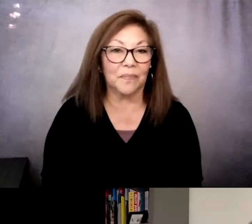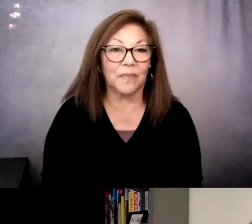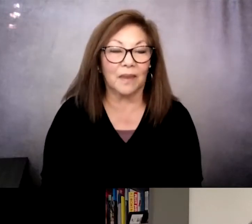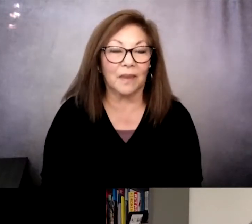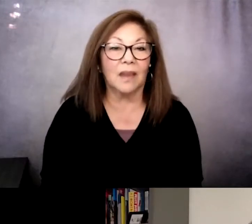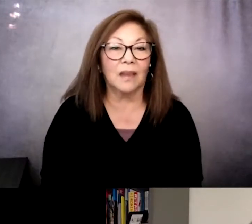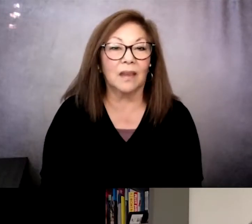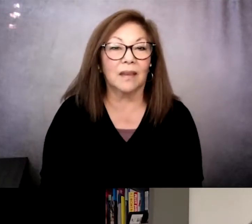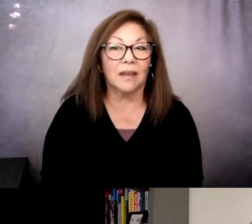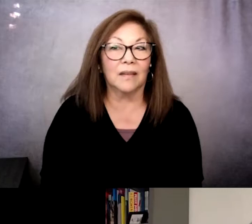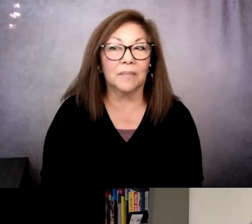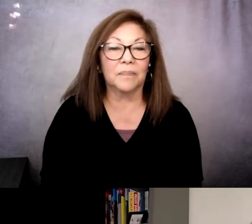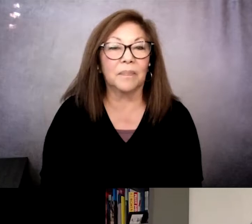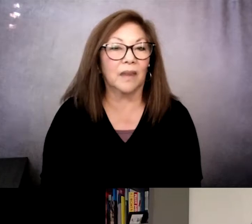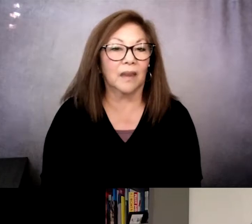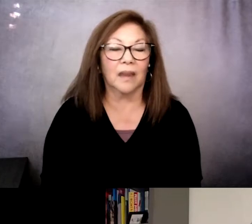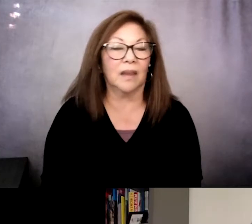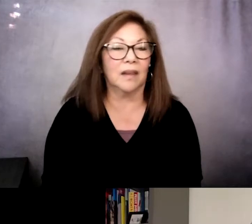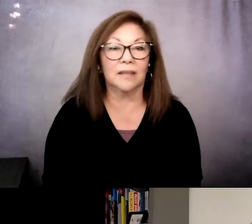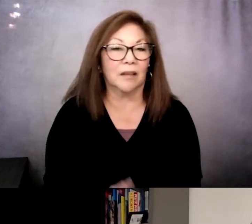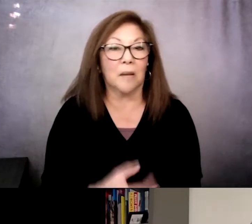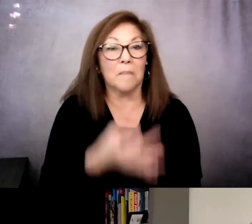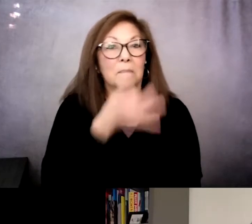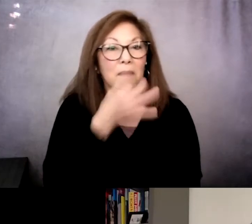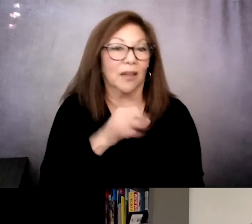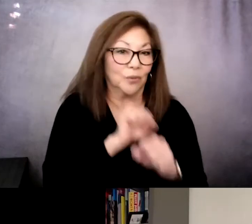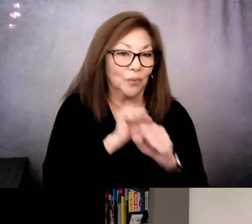It is a masterwork, and